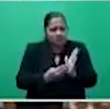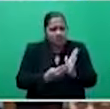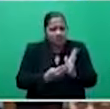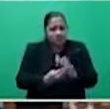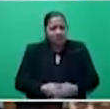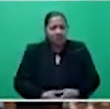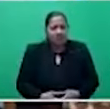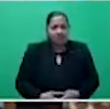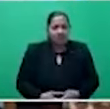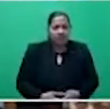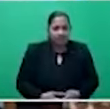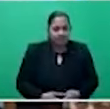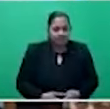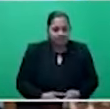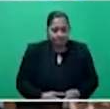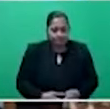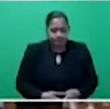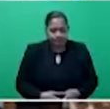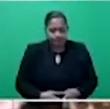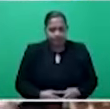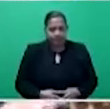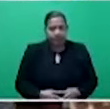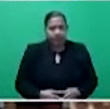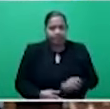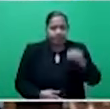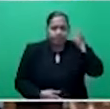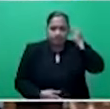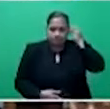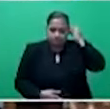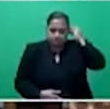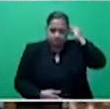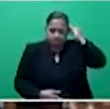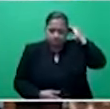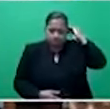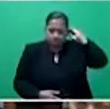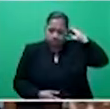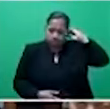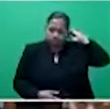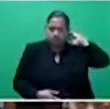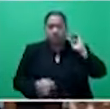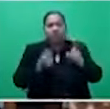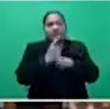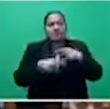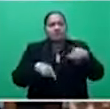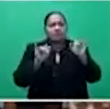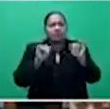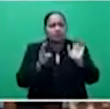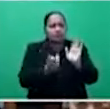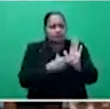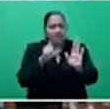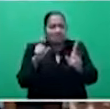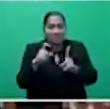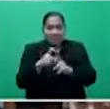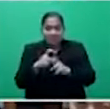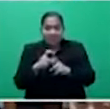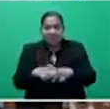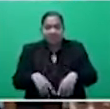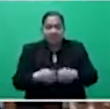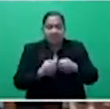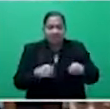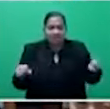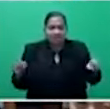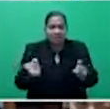way address the issue of NCDs, that we do not have a holistic budget to address issues such as substance abuse, NCDs